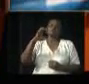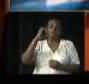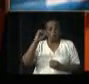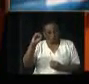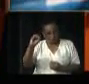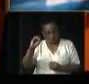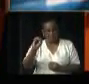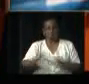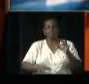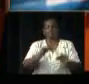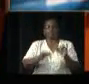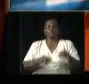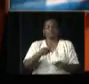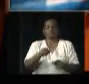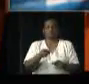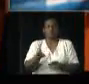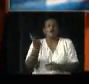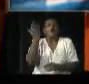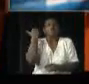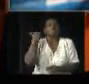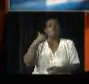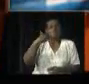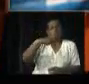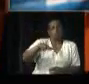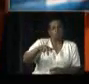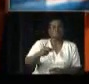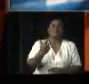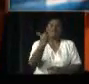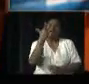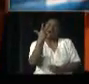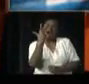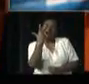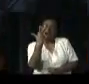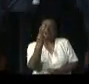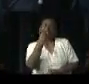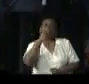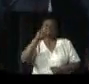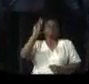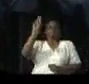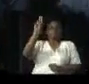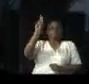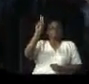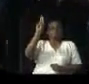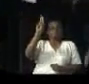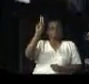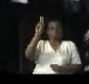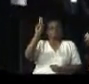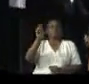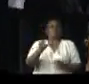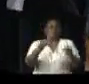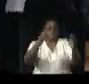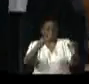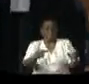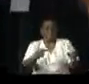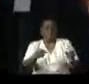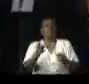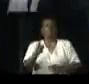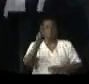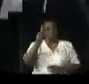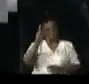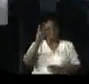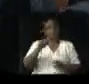the audience at the installation of the acting substitute prosecutors. Wednesday, the eight acting substitute